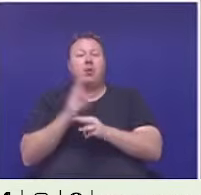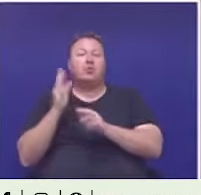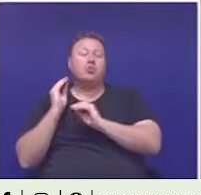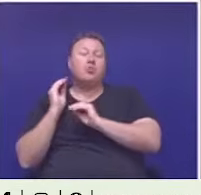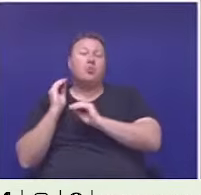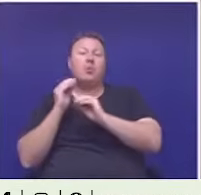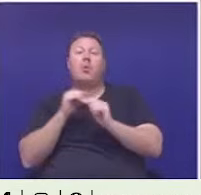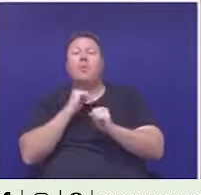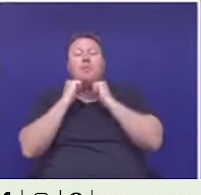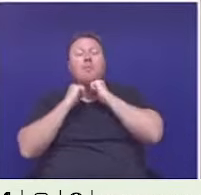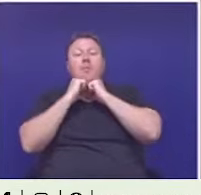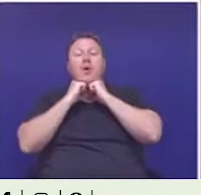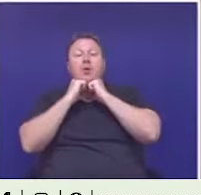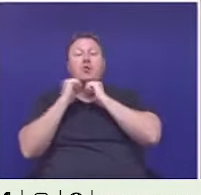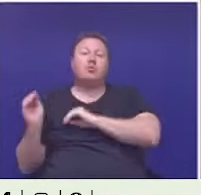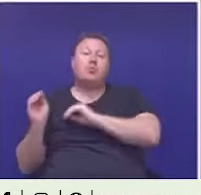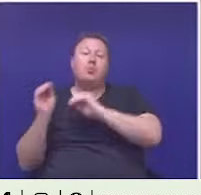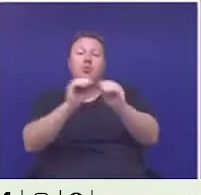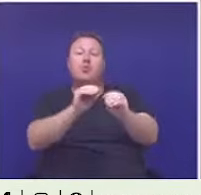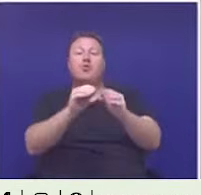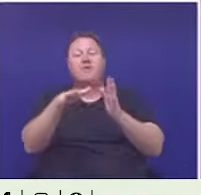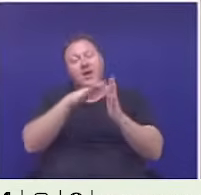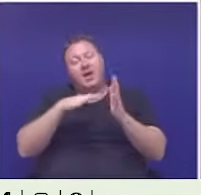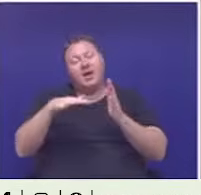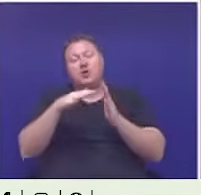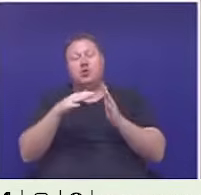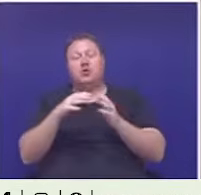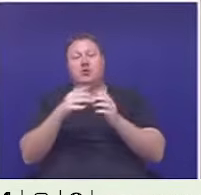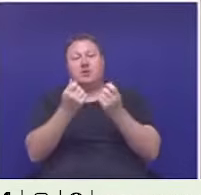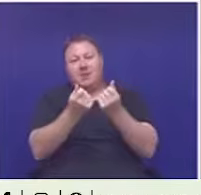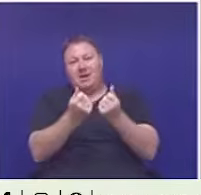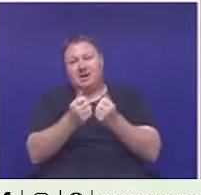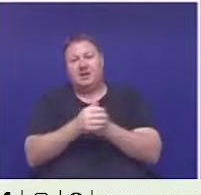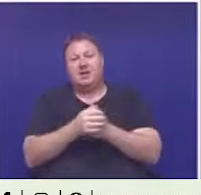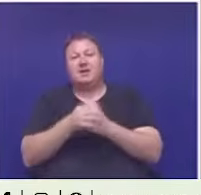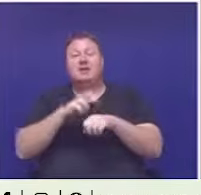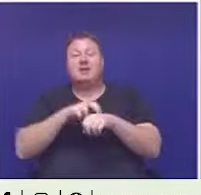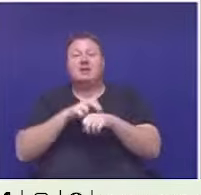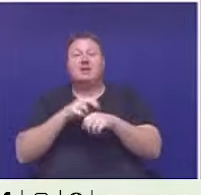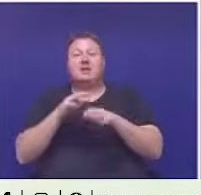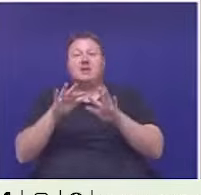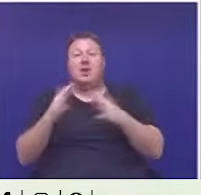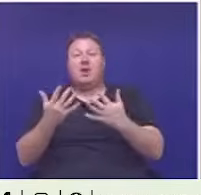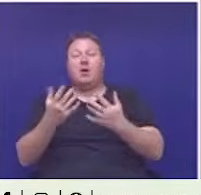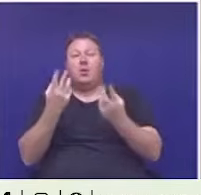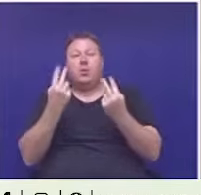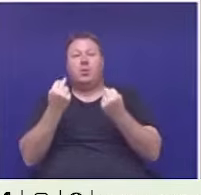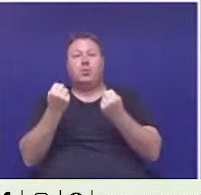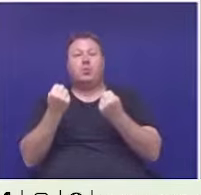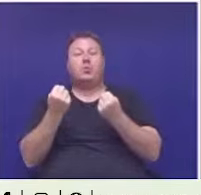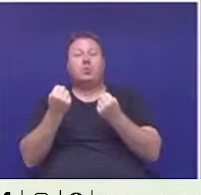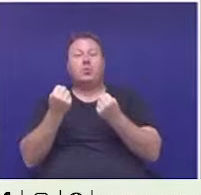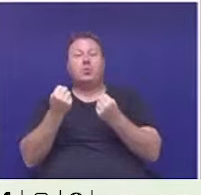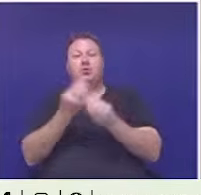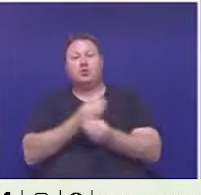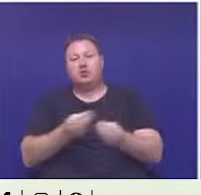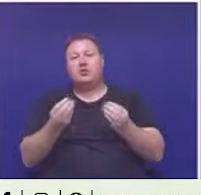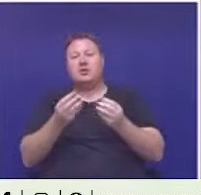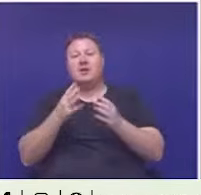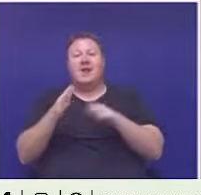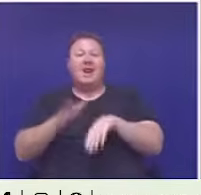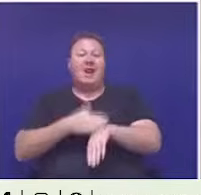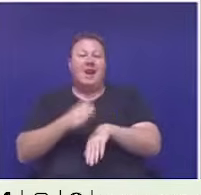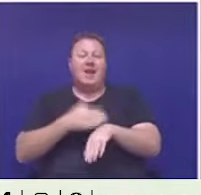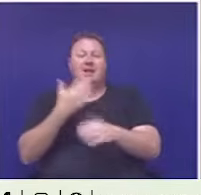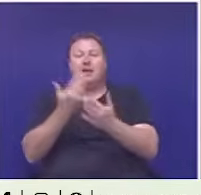prosperity, that province has to accommodate so many more new learners and very late applications. So you will see